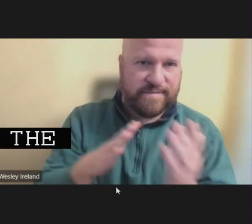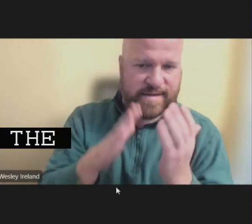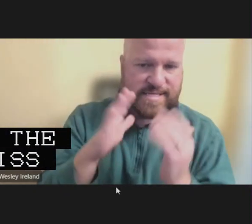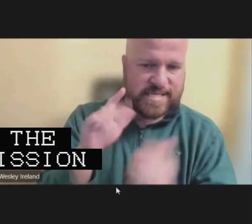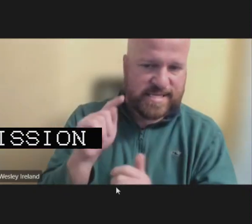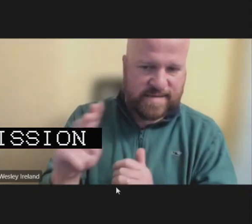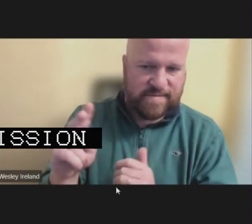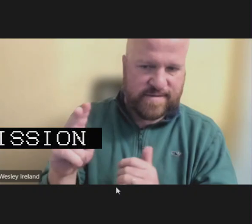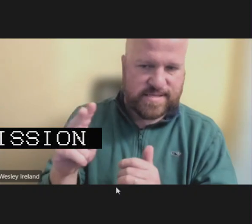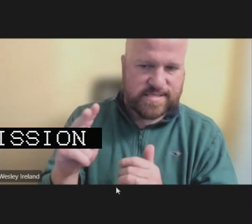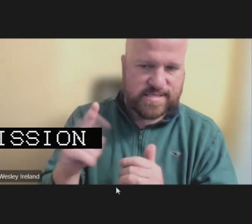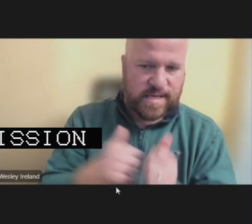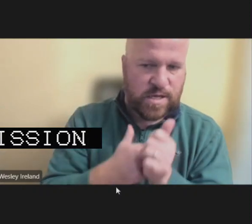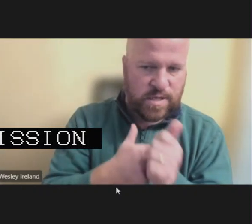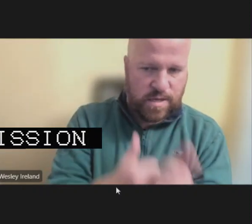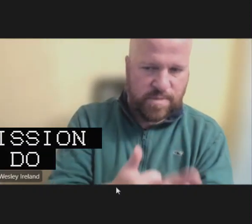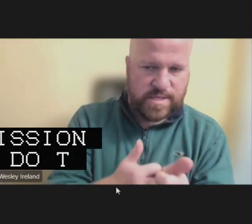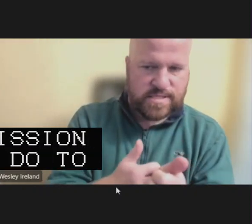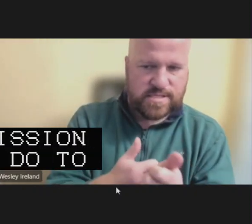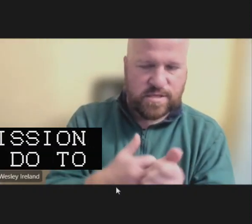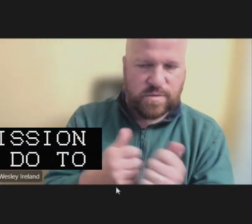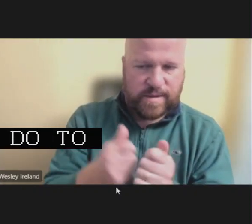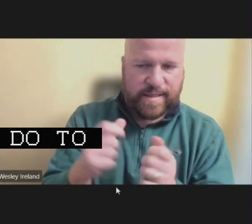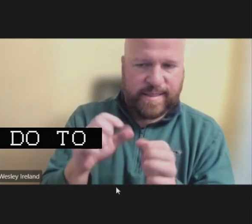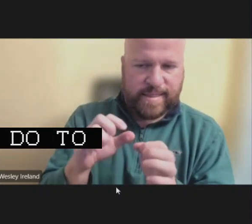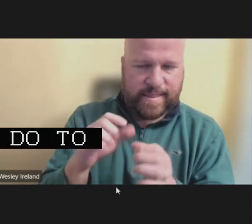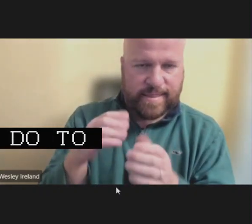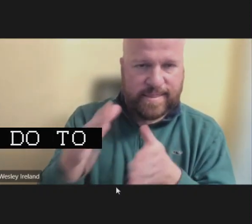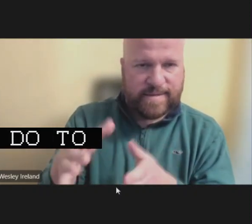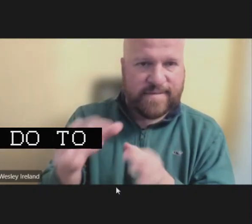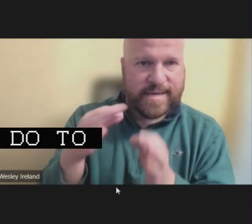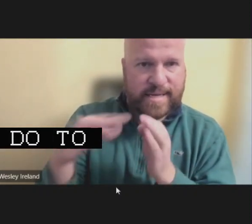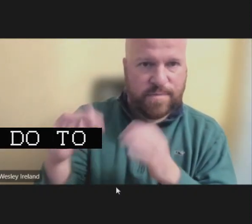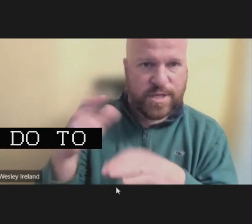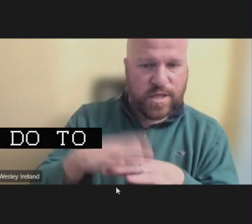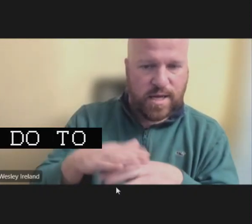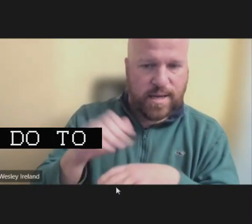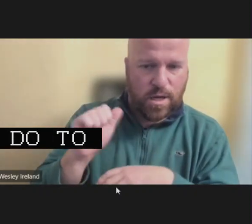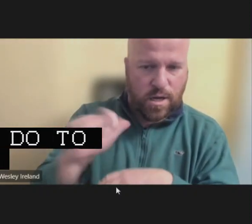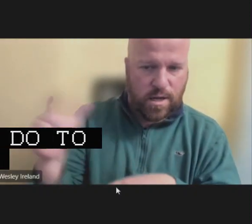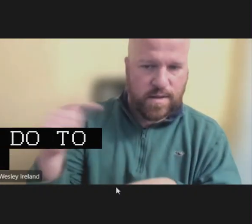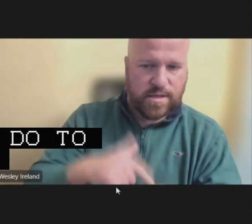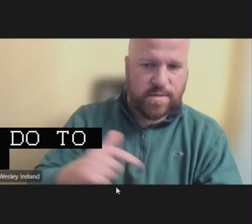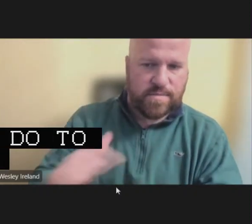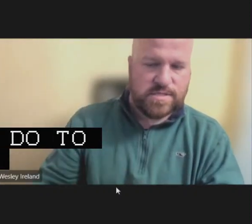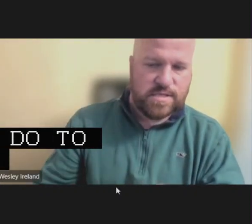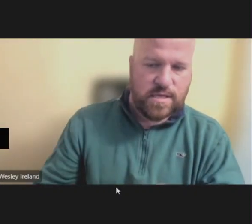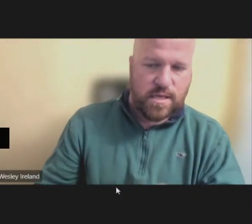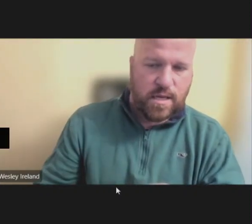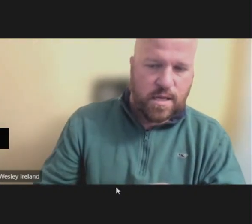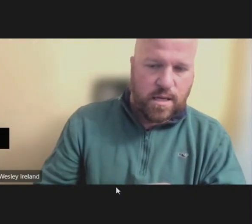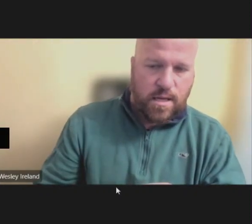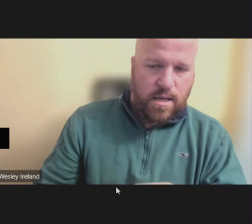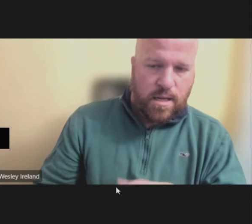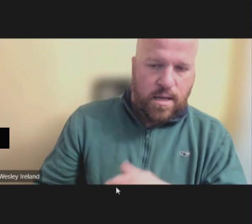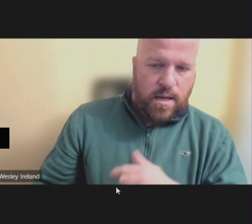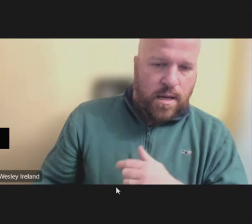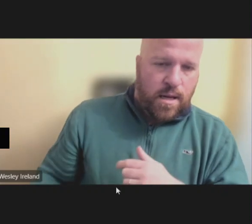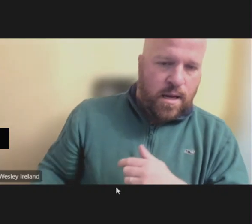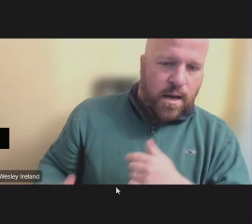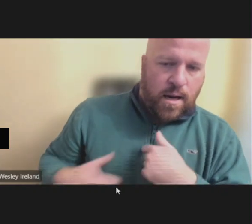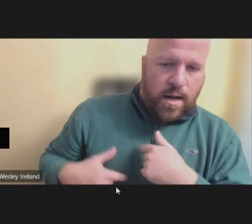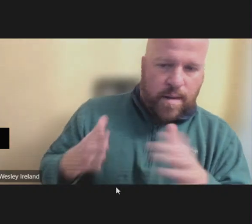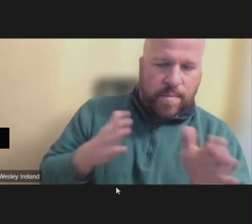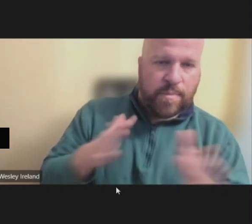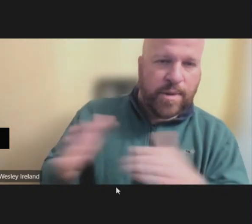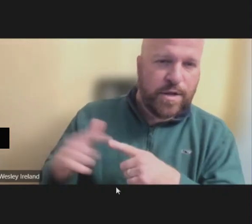places and public-facing televisions in compliance with leaving the captions on all the time.